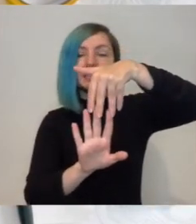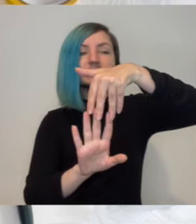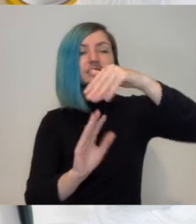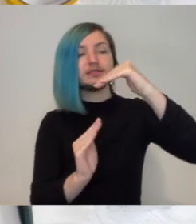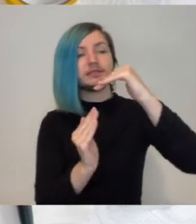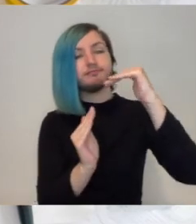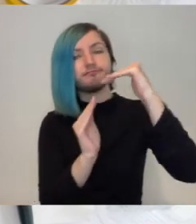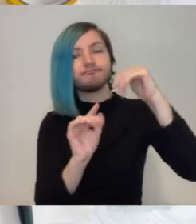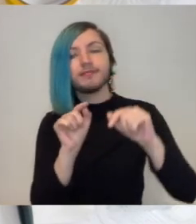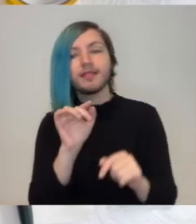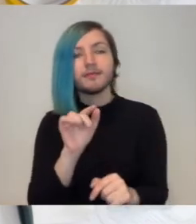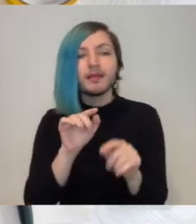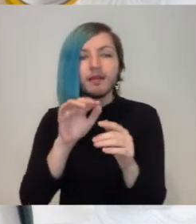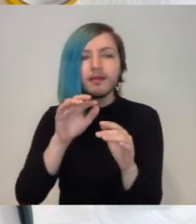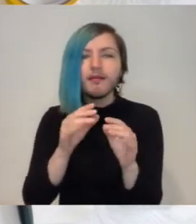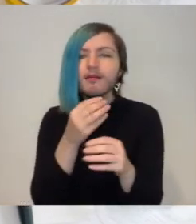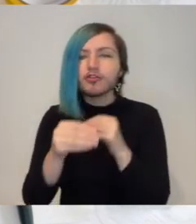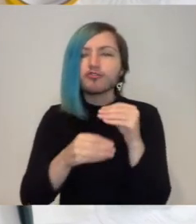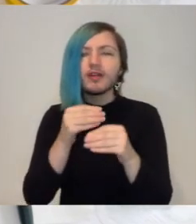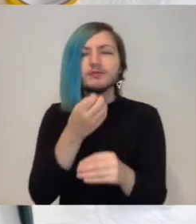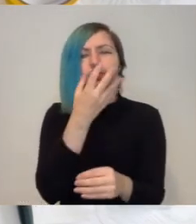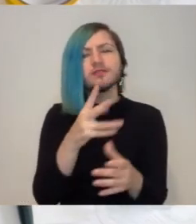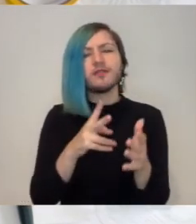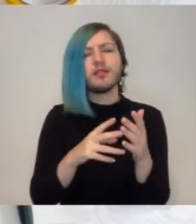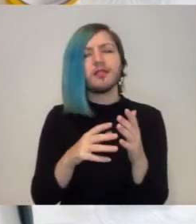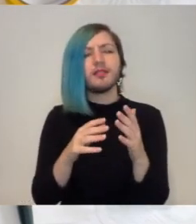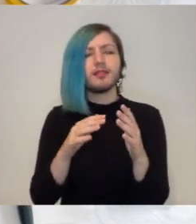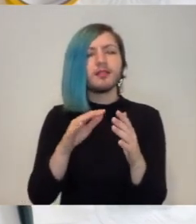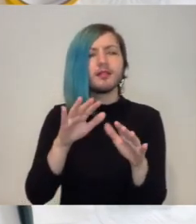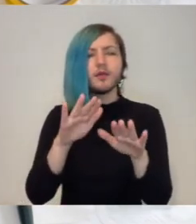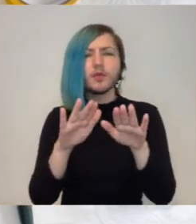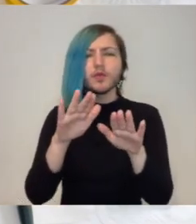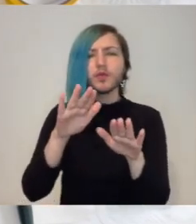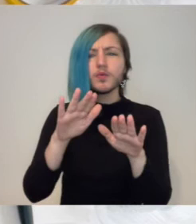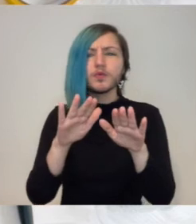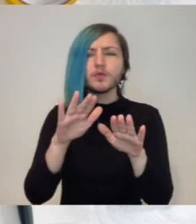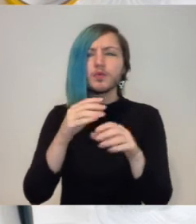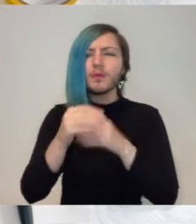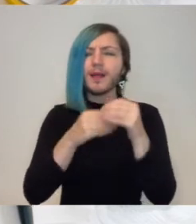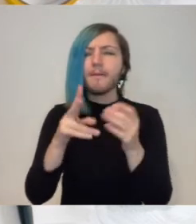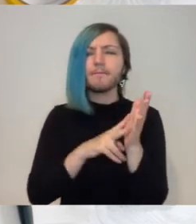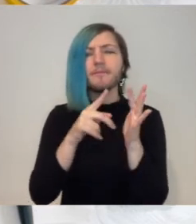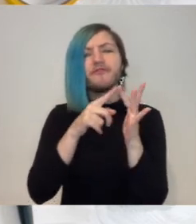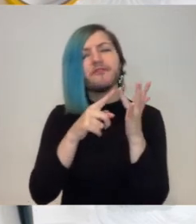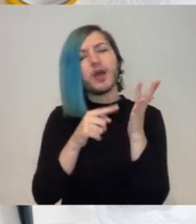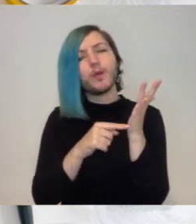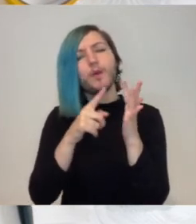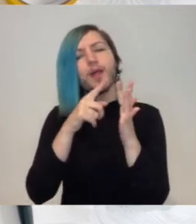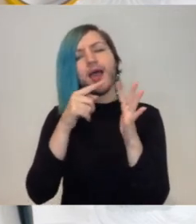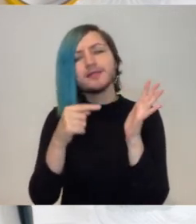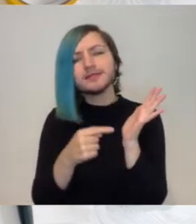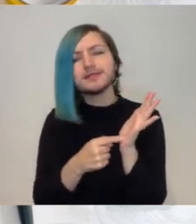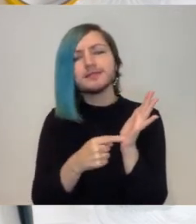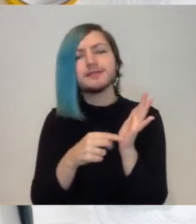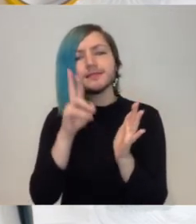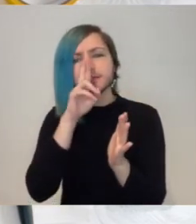move into the blue, you're getting these lovely sort of biases towards violet. I like the way that the